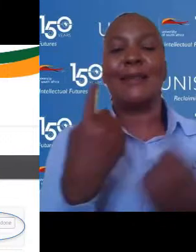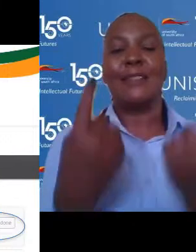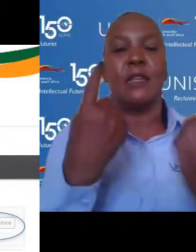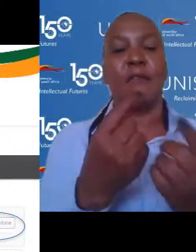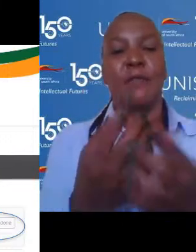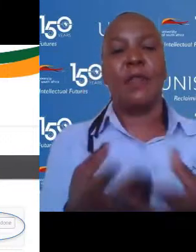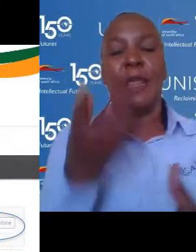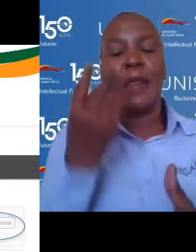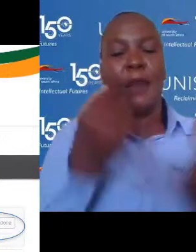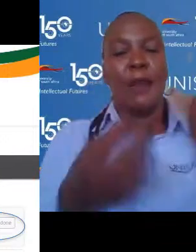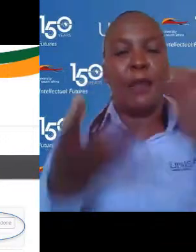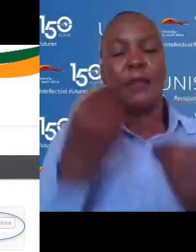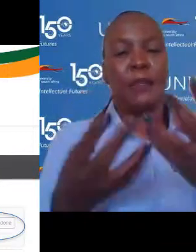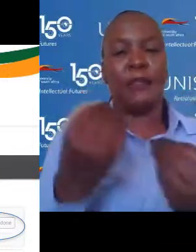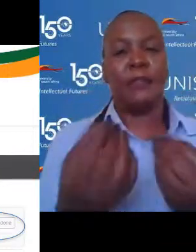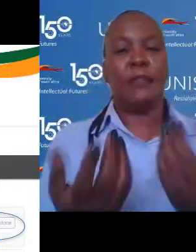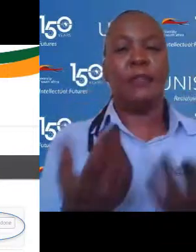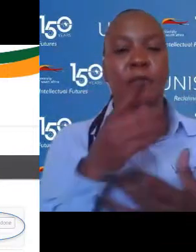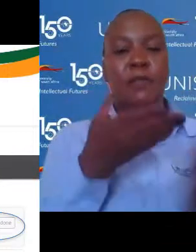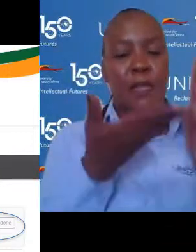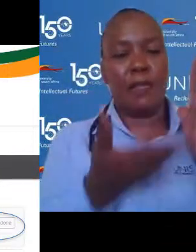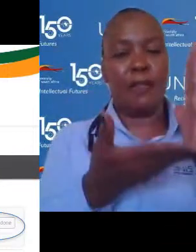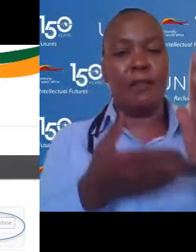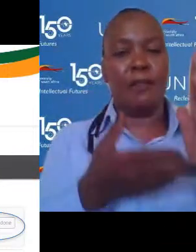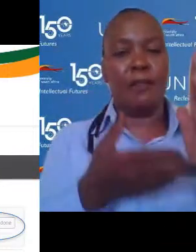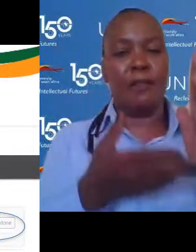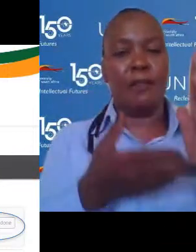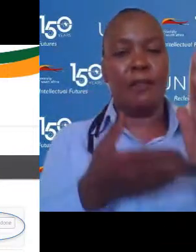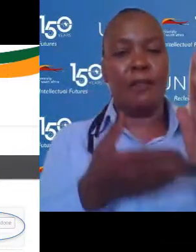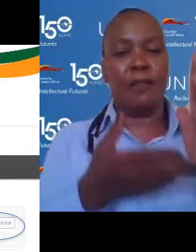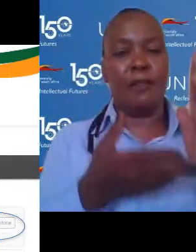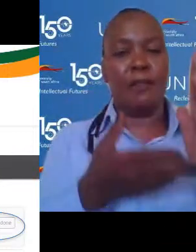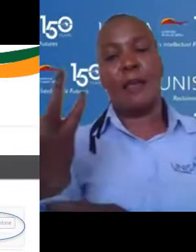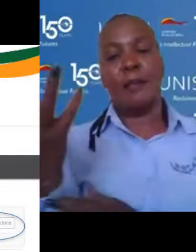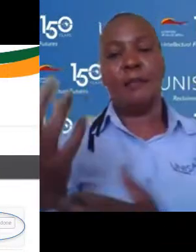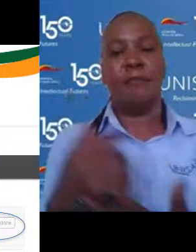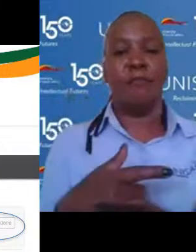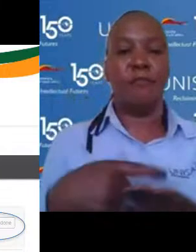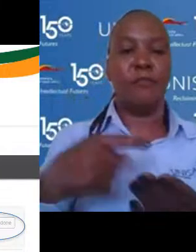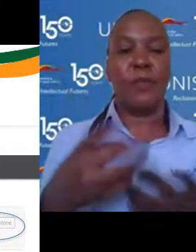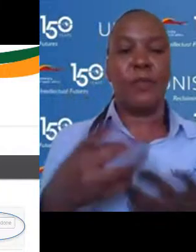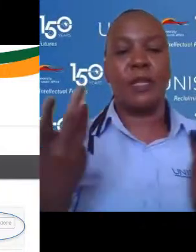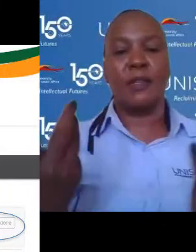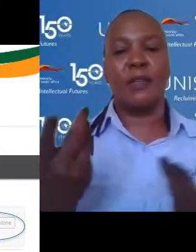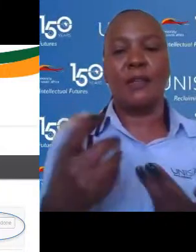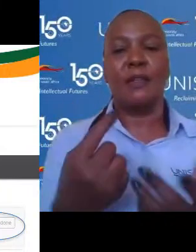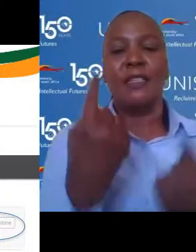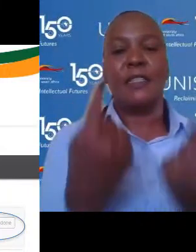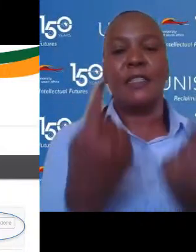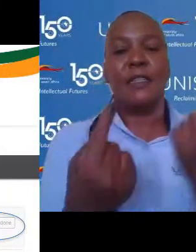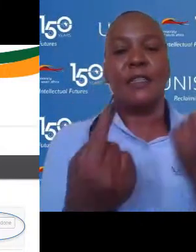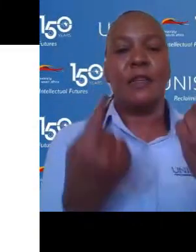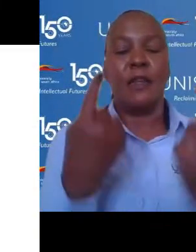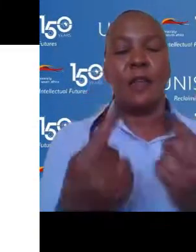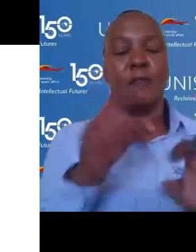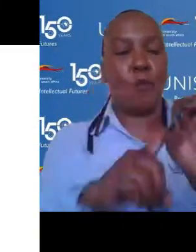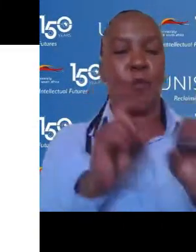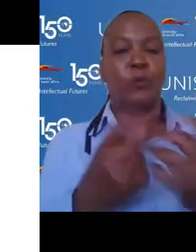see the Mark is Done appearing on the right-hand side under each course unit.